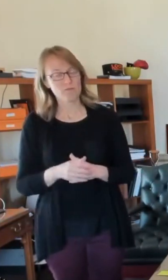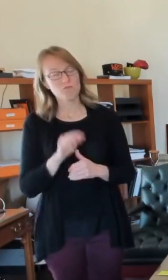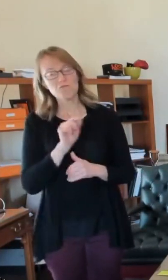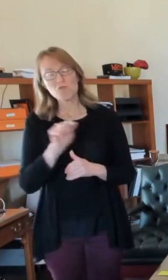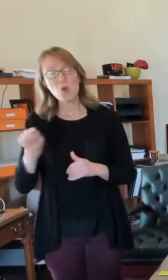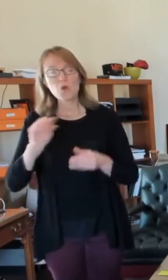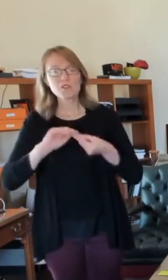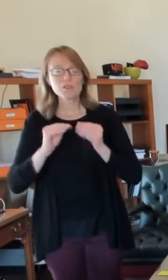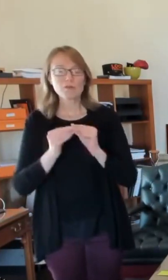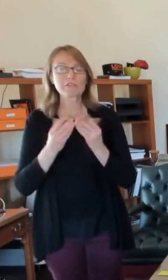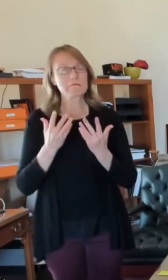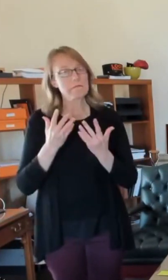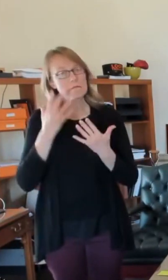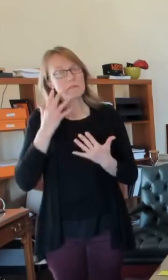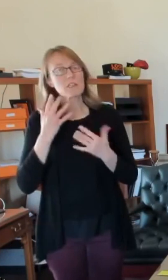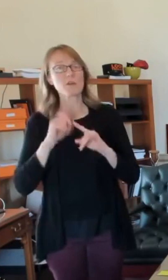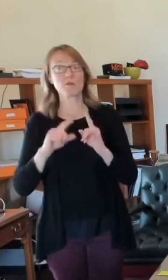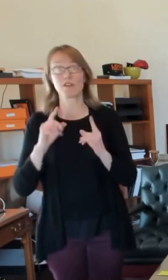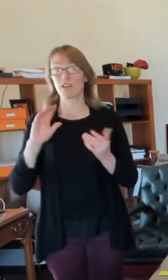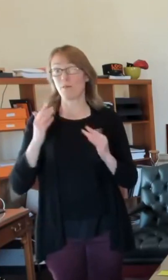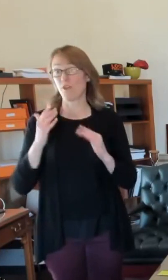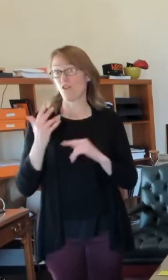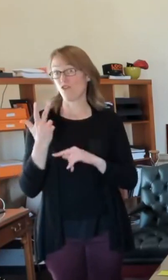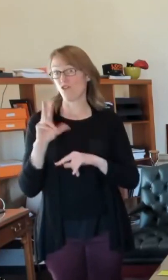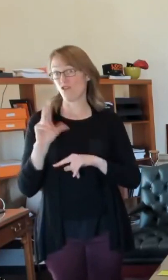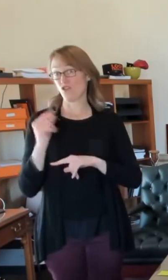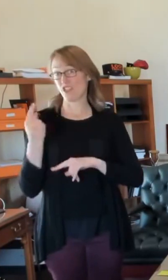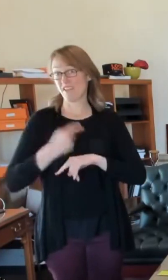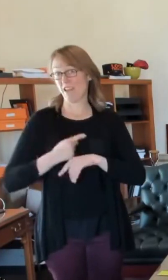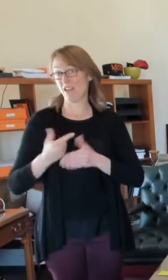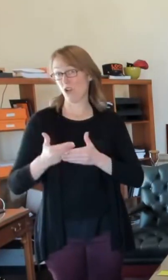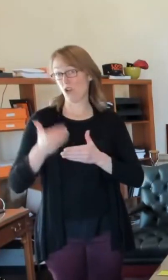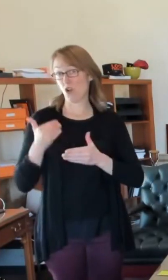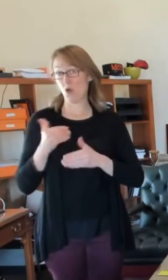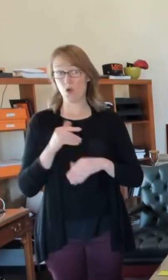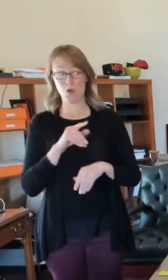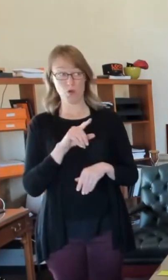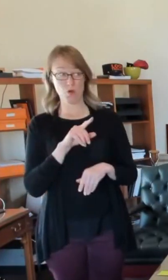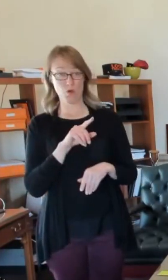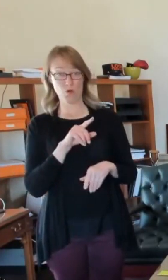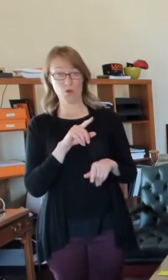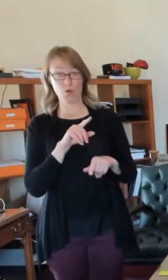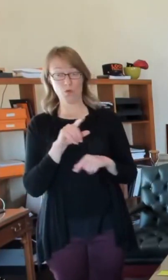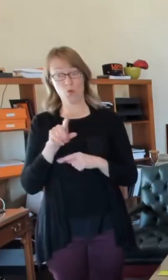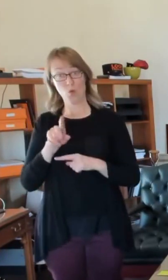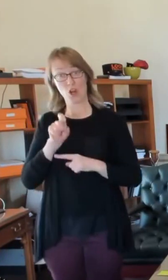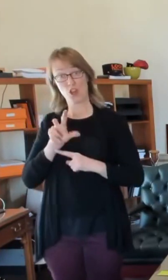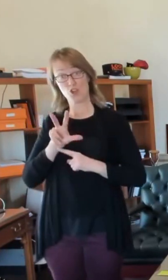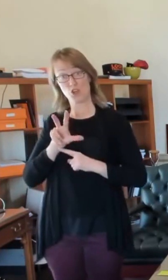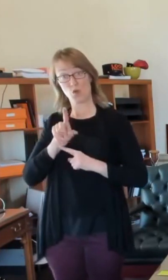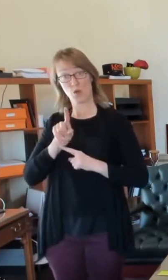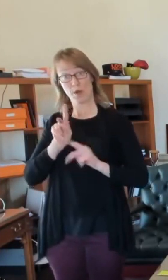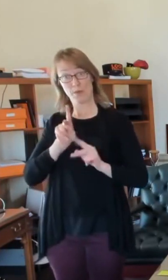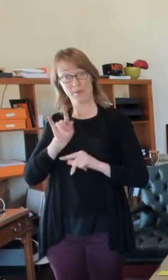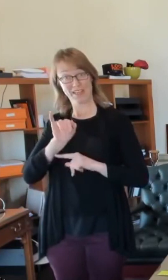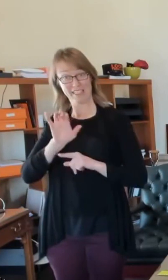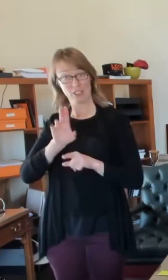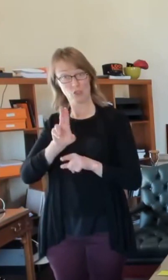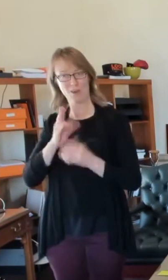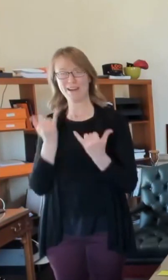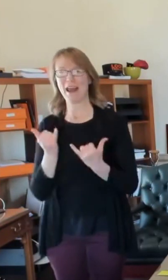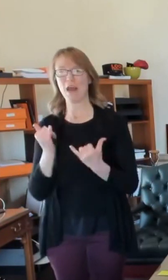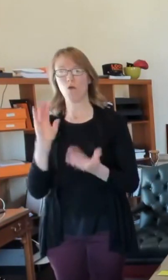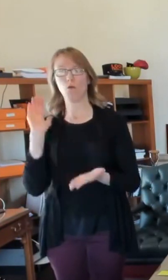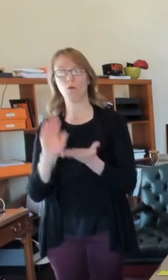ago. 30 days ago, there were 131 people in the ICU, and today there are 72. There were 88 people